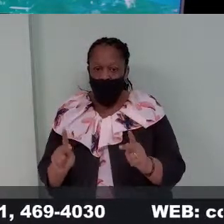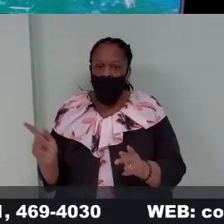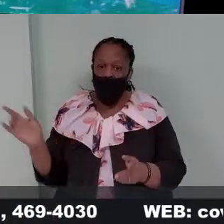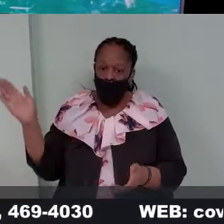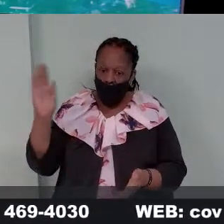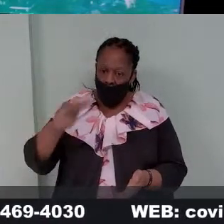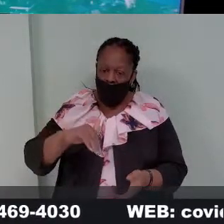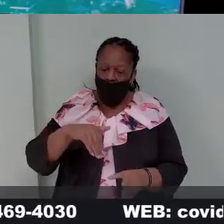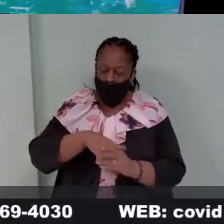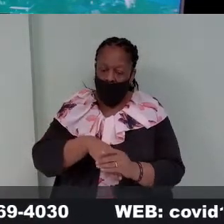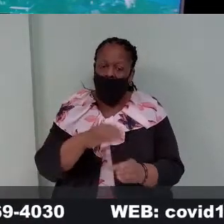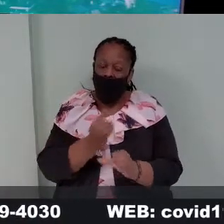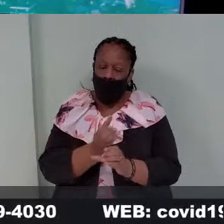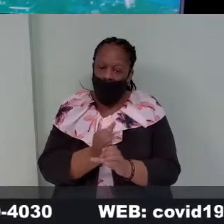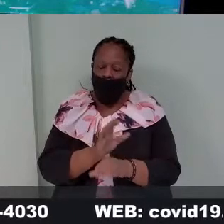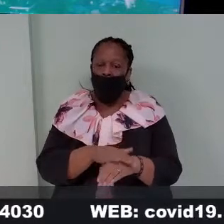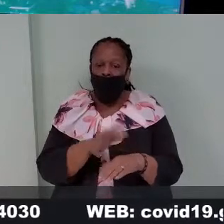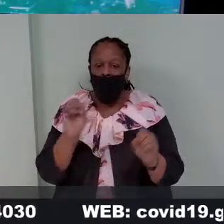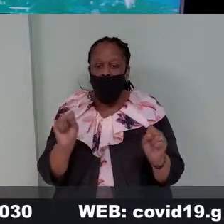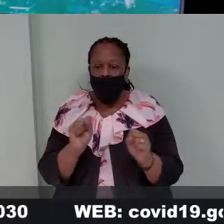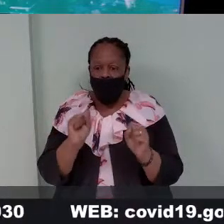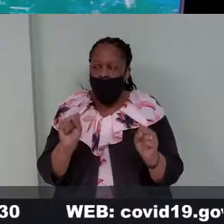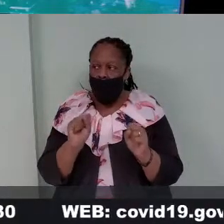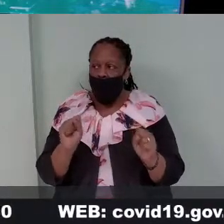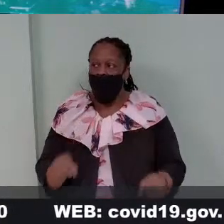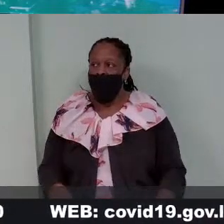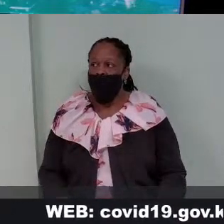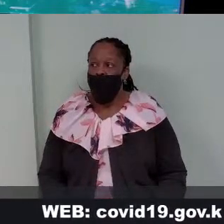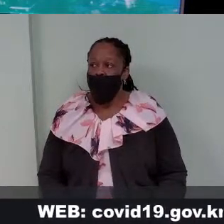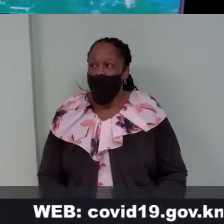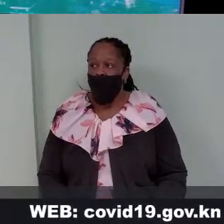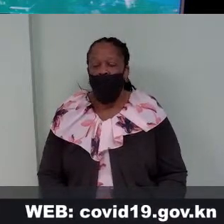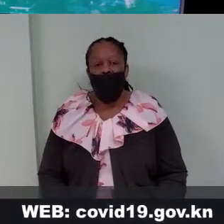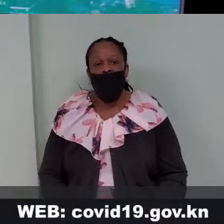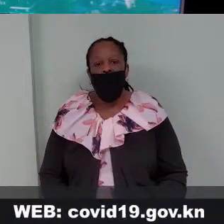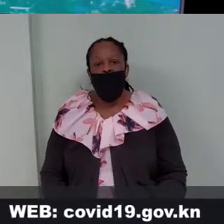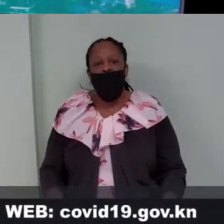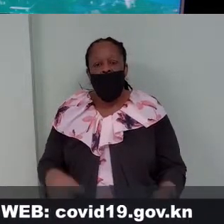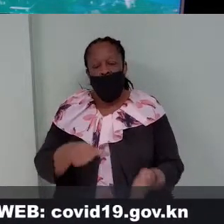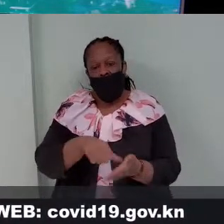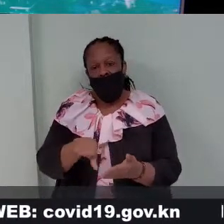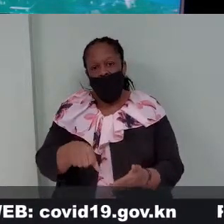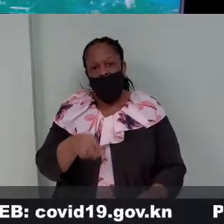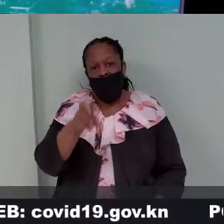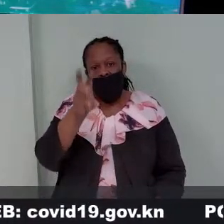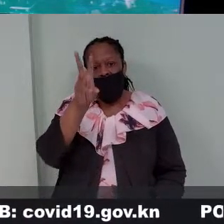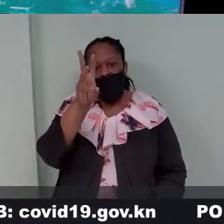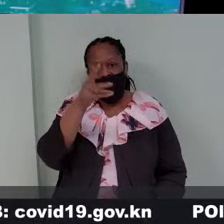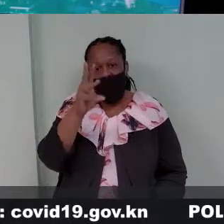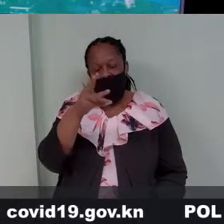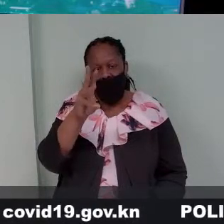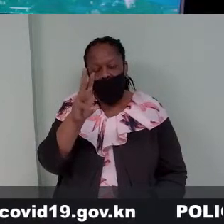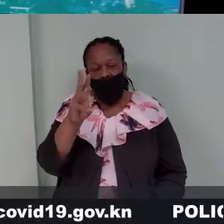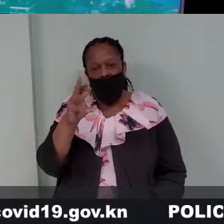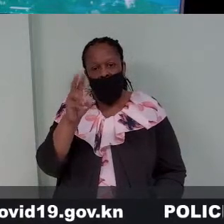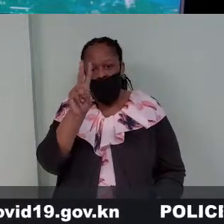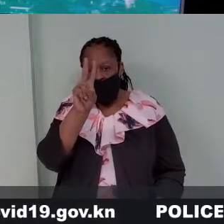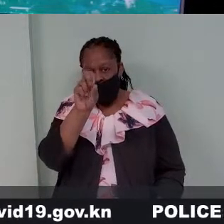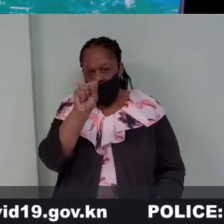Saturday, and the fares would have ranged from $16 to approximately $28 per